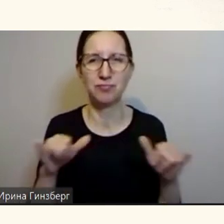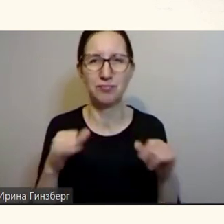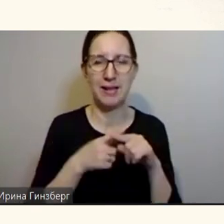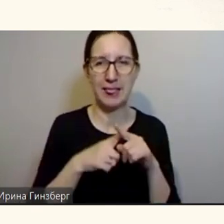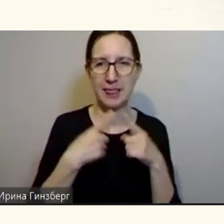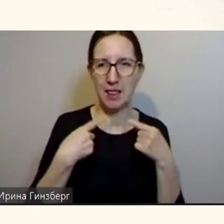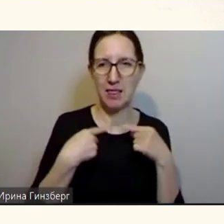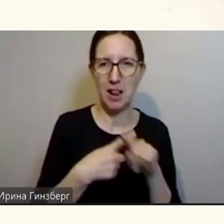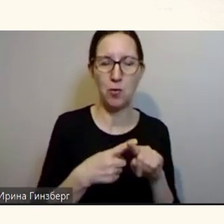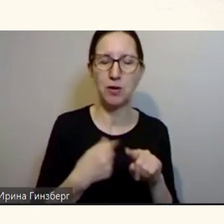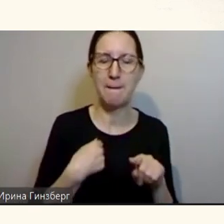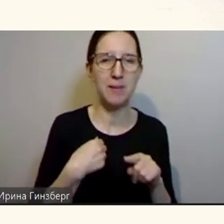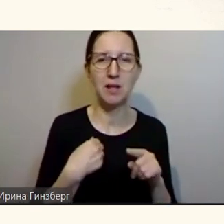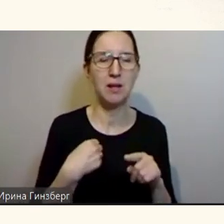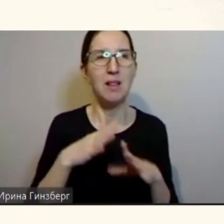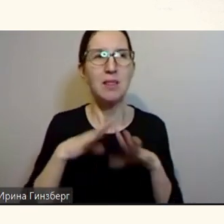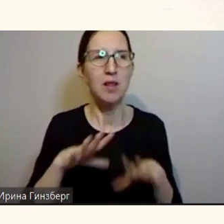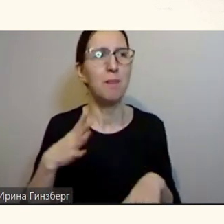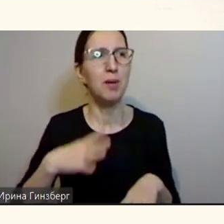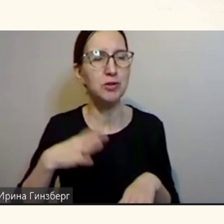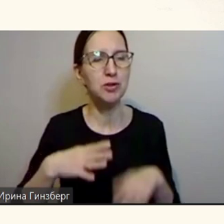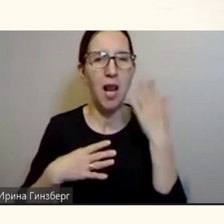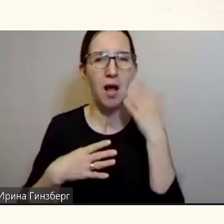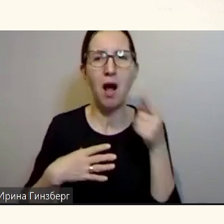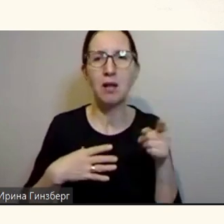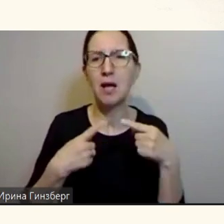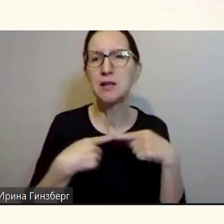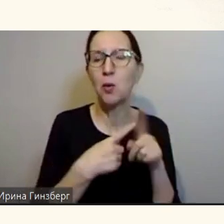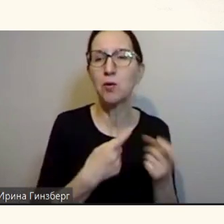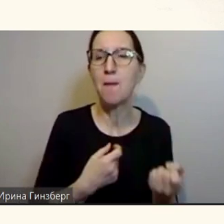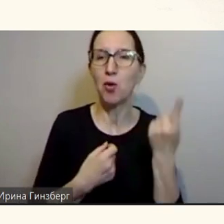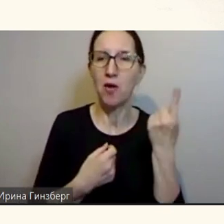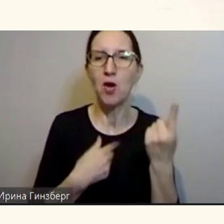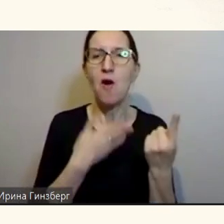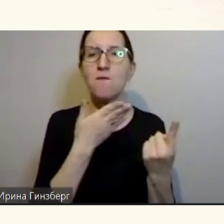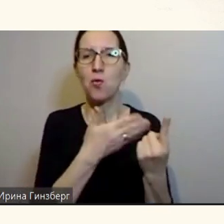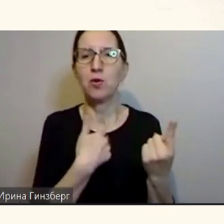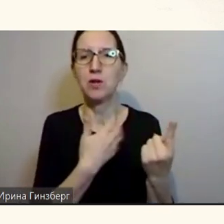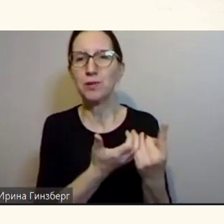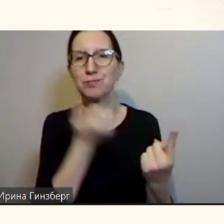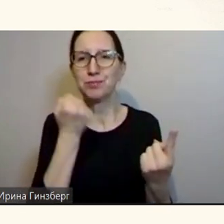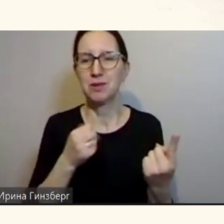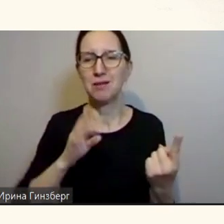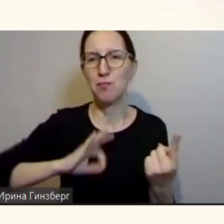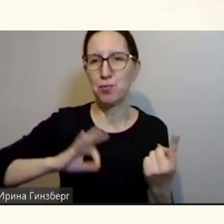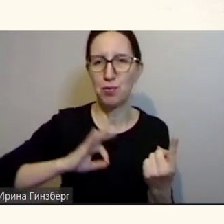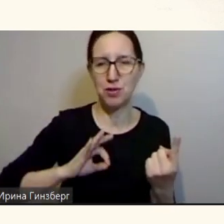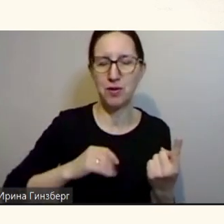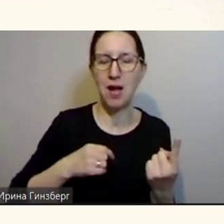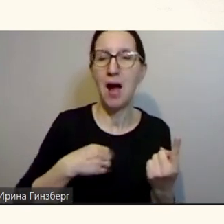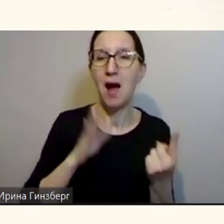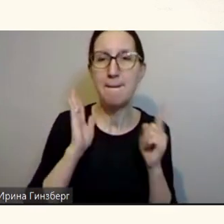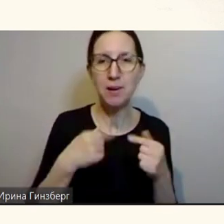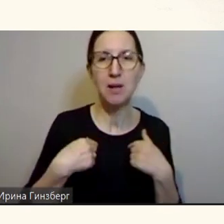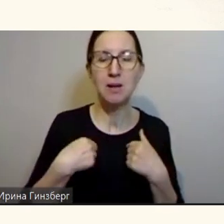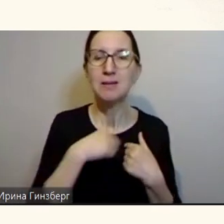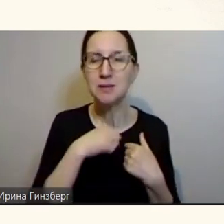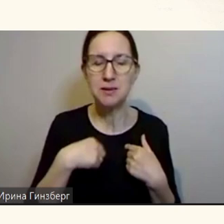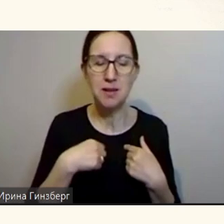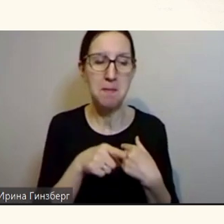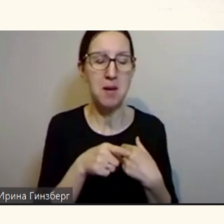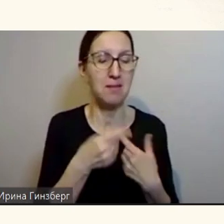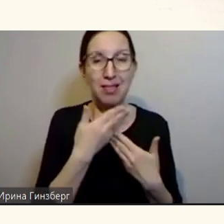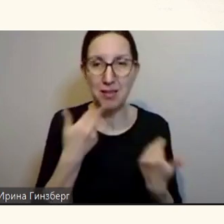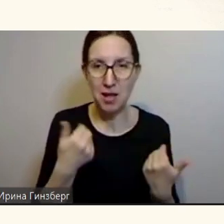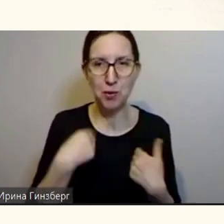but we used things very quickly as they were developing. But sometimes he even used the characteristics